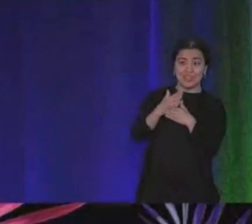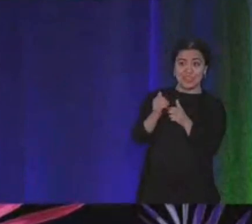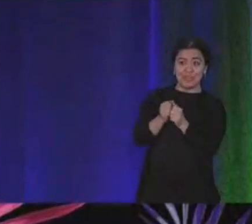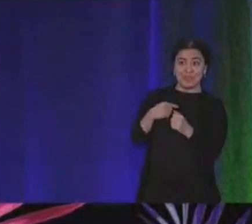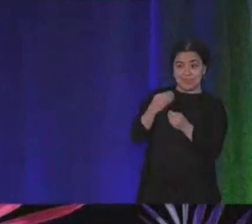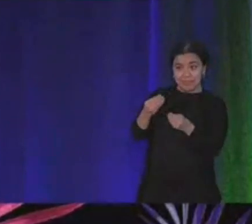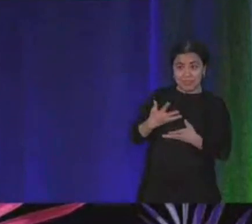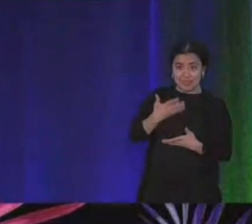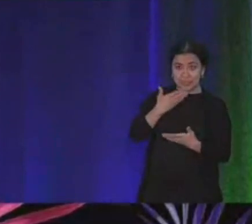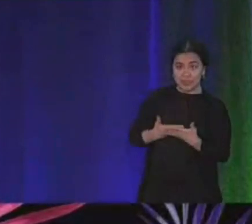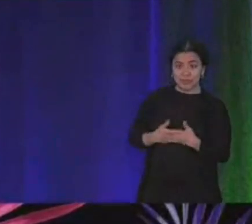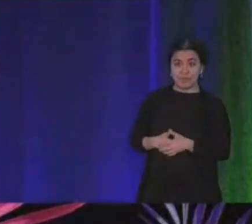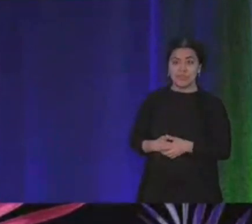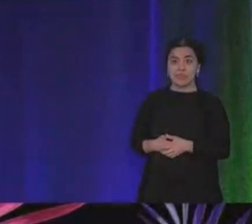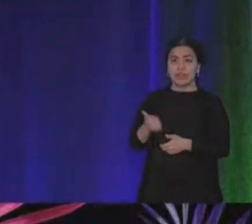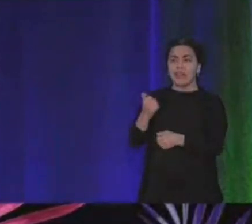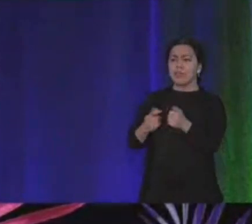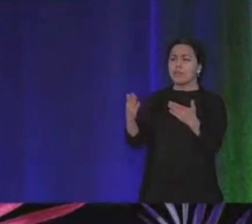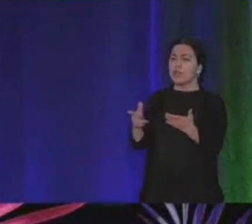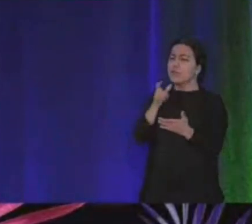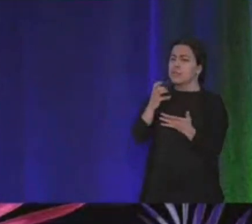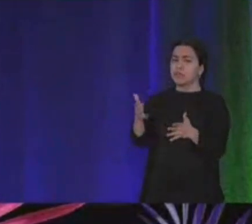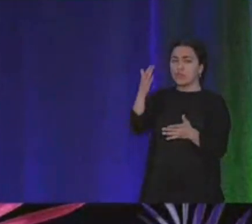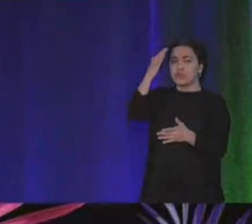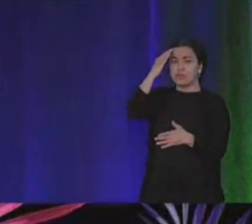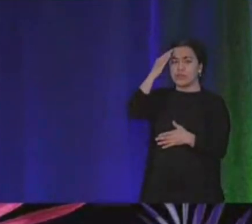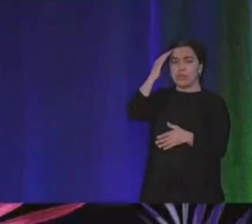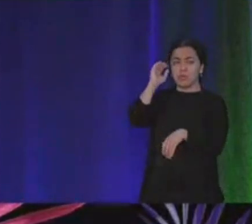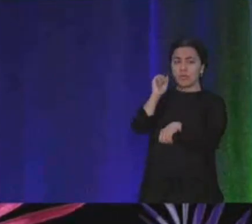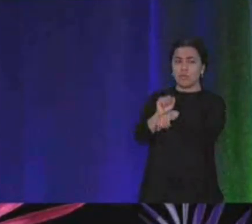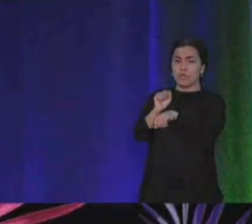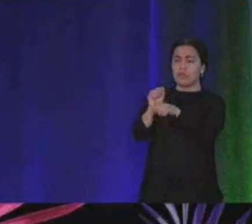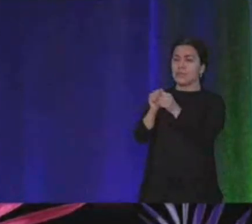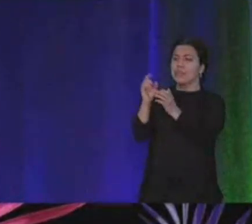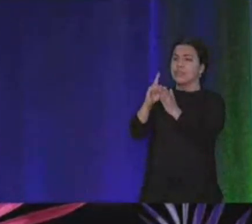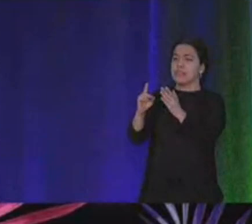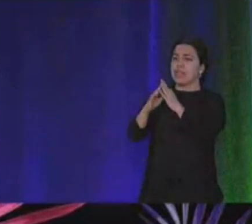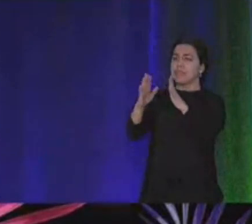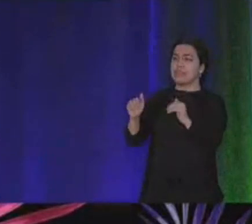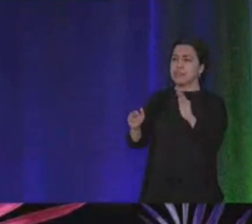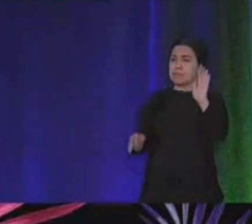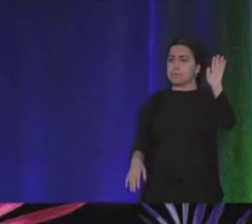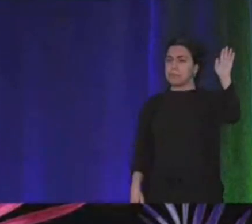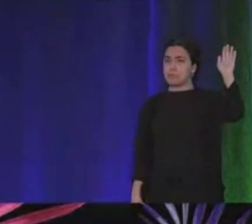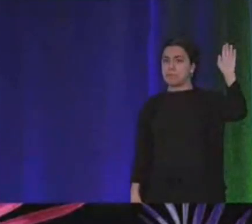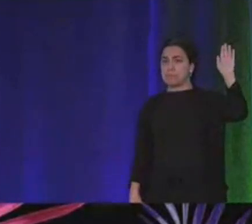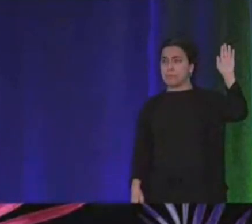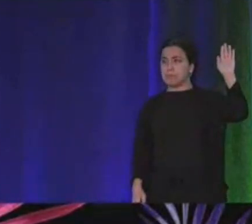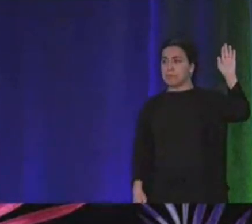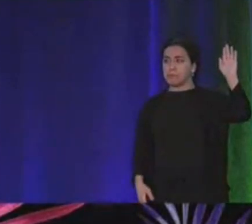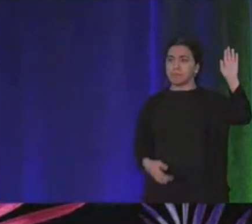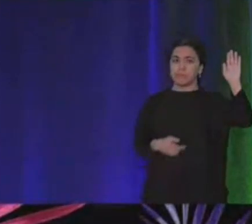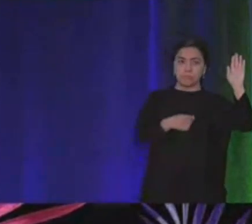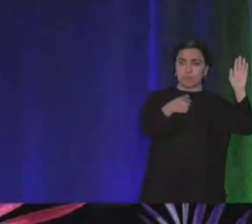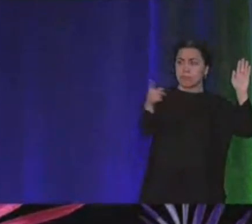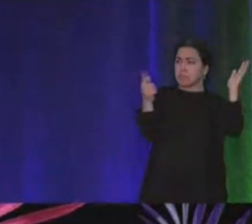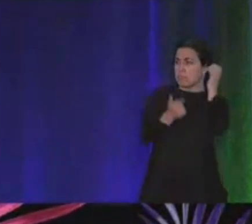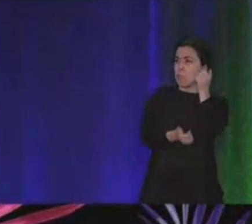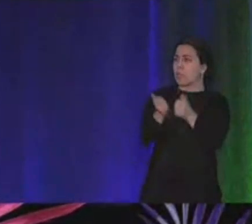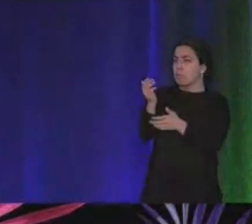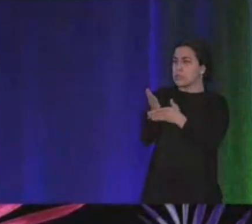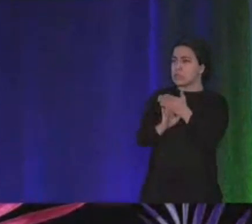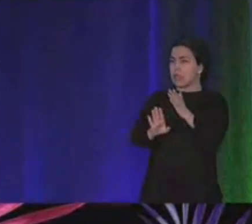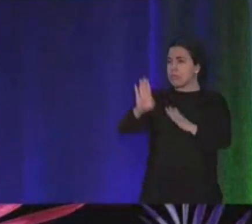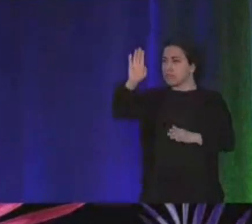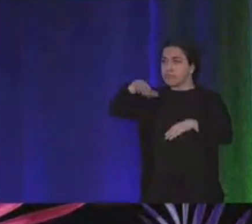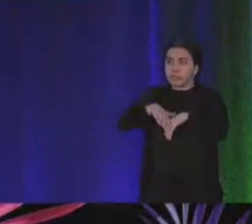folks. So out of everybody here, who has heard about or worked with design systems before? Raise of hands. All right, most of you, there's some hands that hasn't